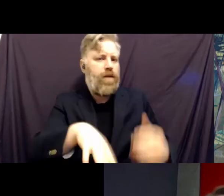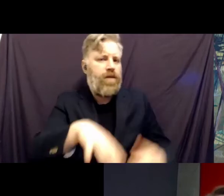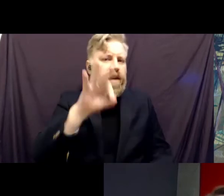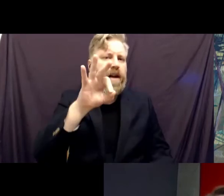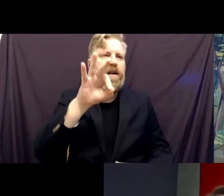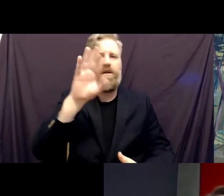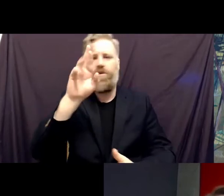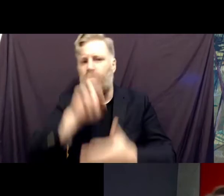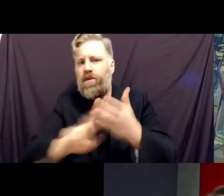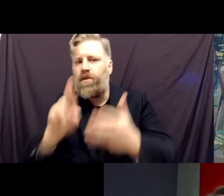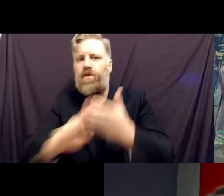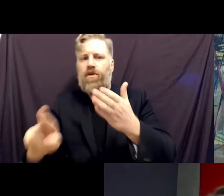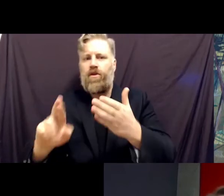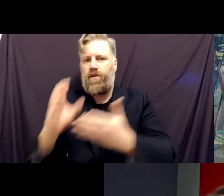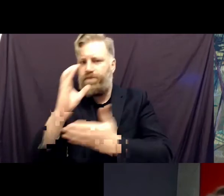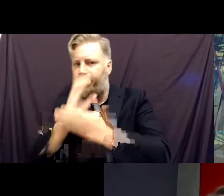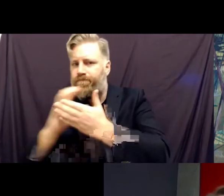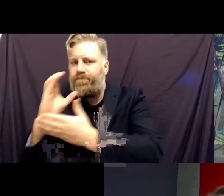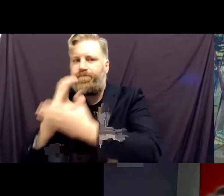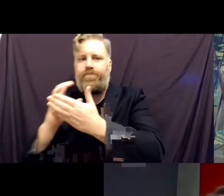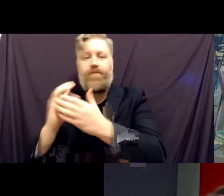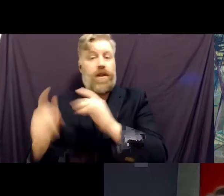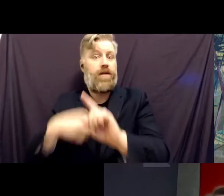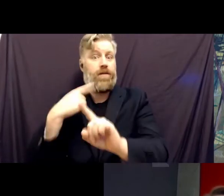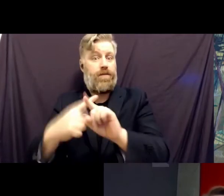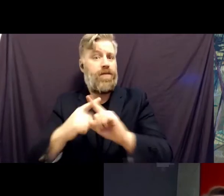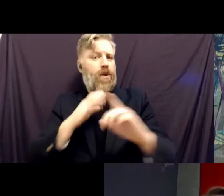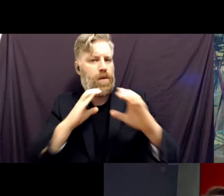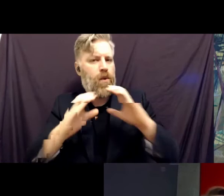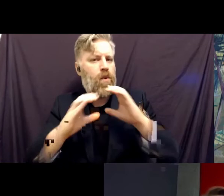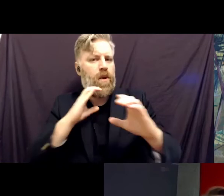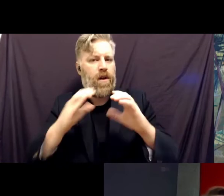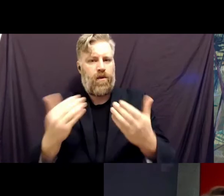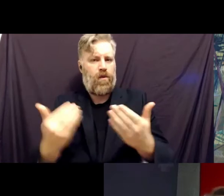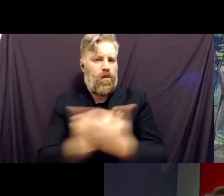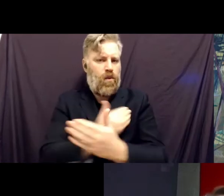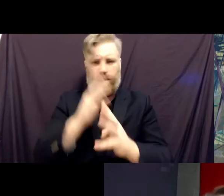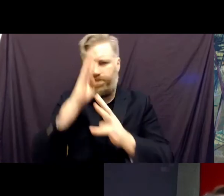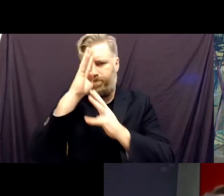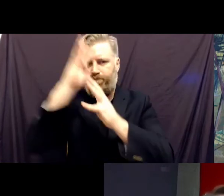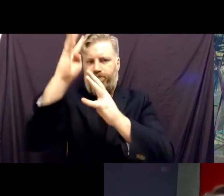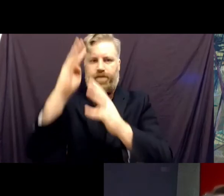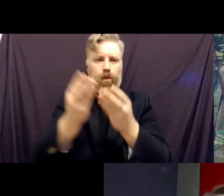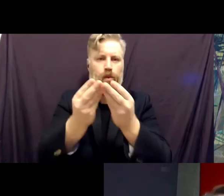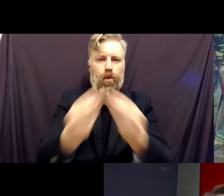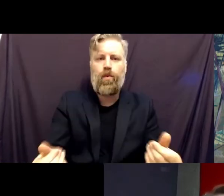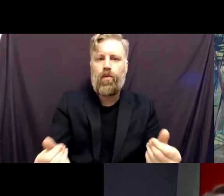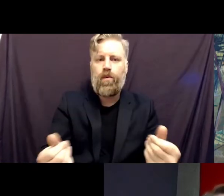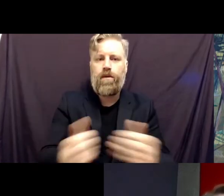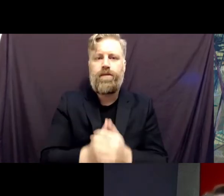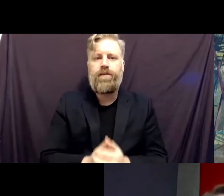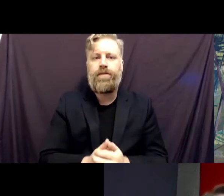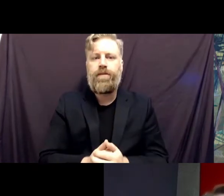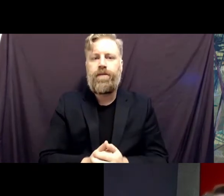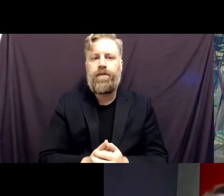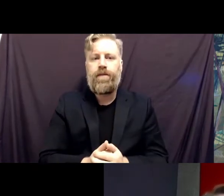researching, exploring, and communicating innovative solutions, we